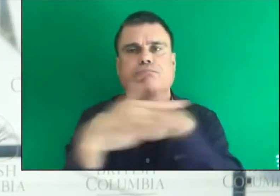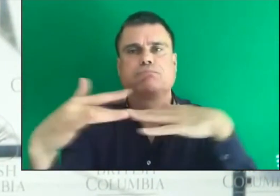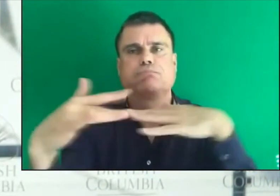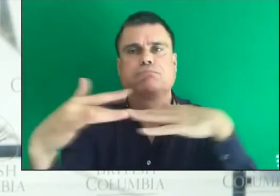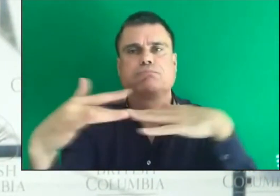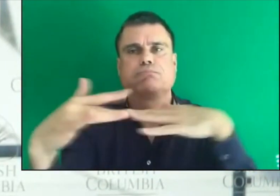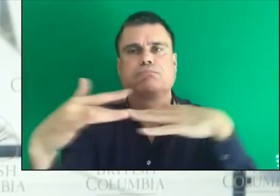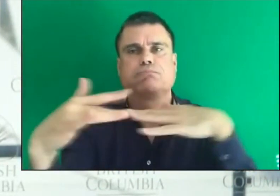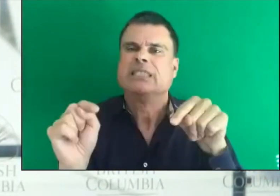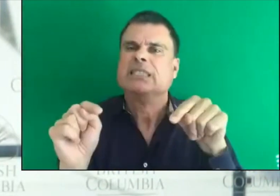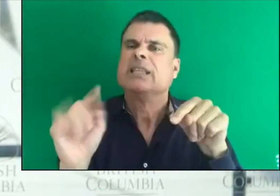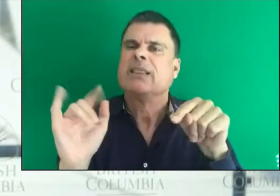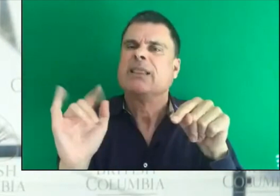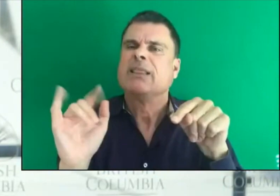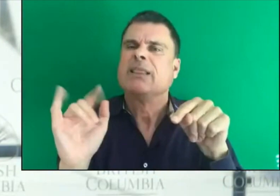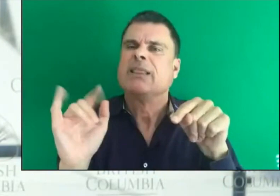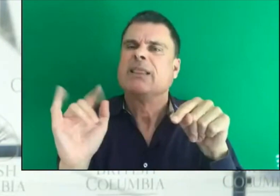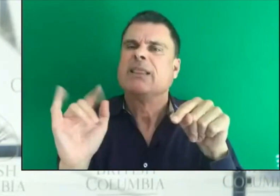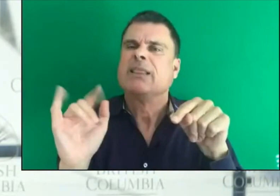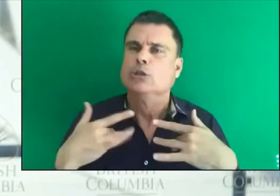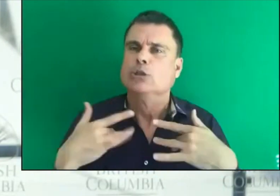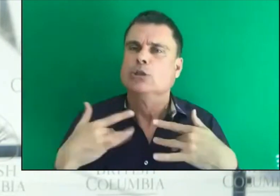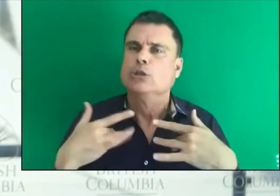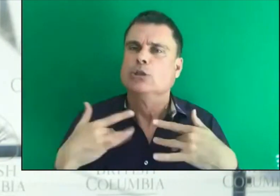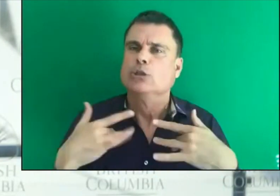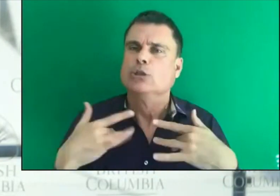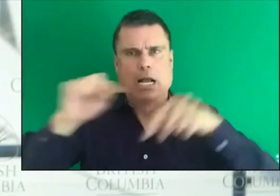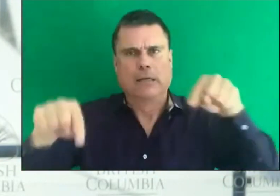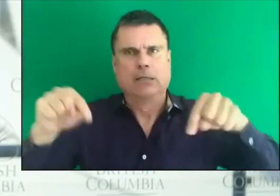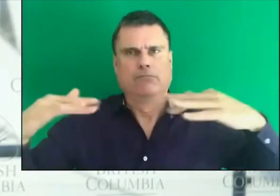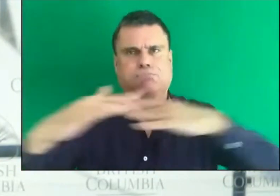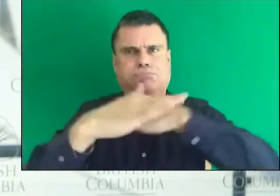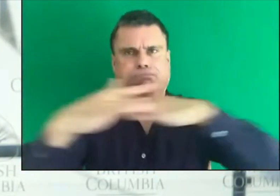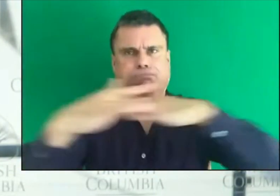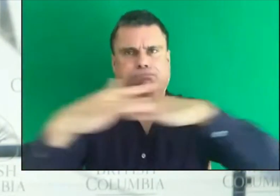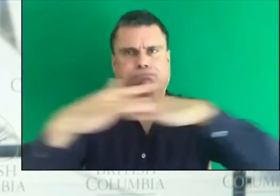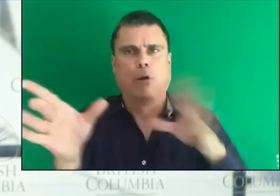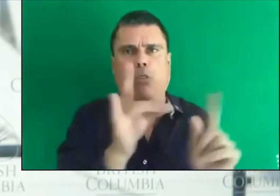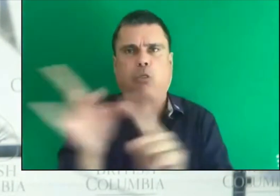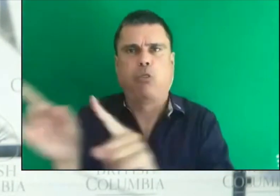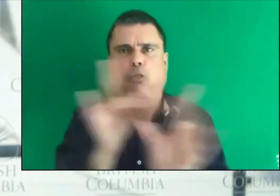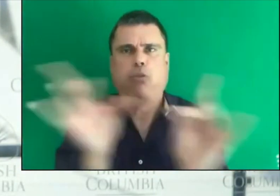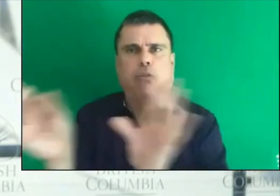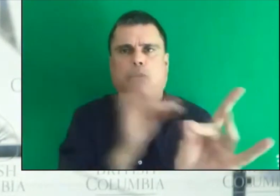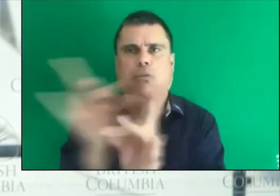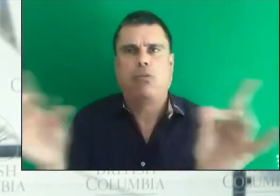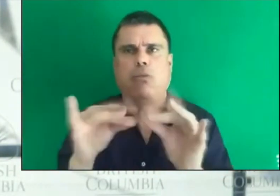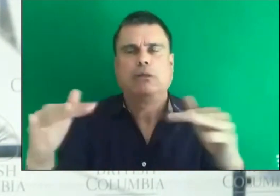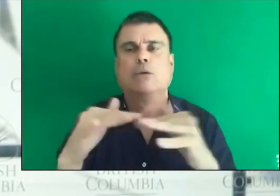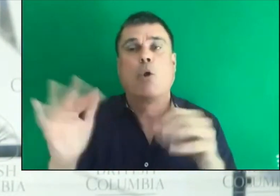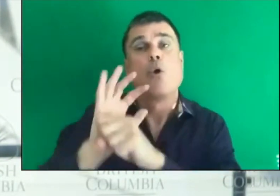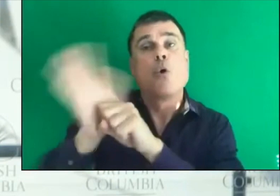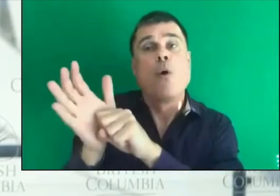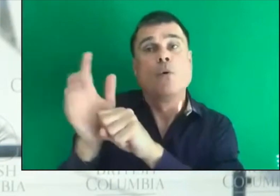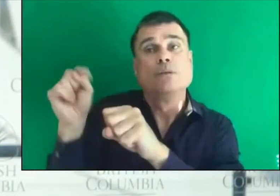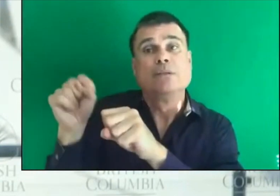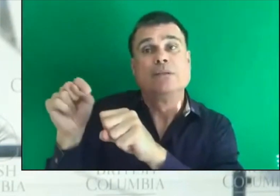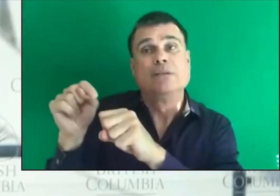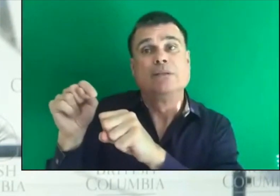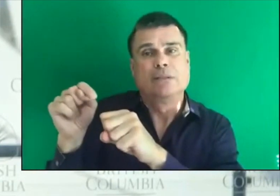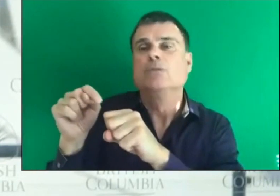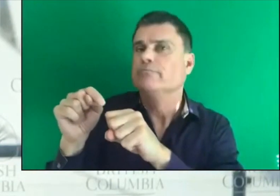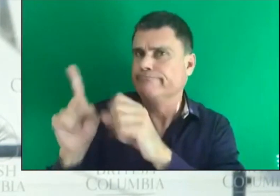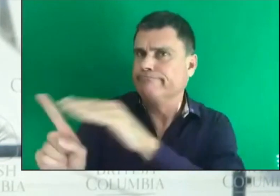And geographically, this is a region that there's a lot of movement back and forth between Vancouver, Surrey,